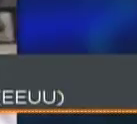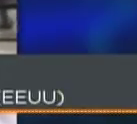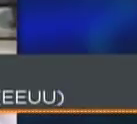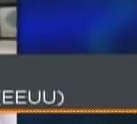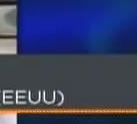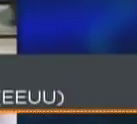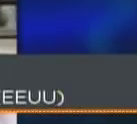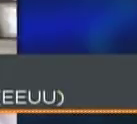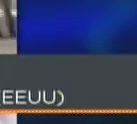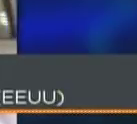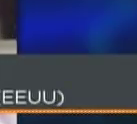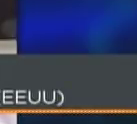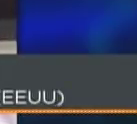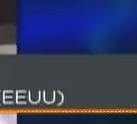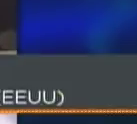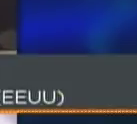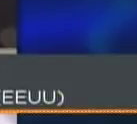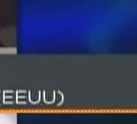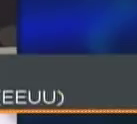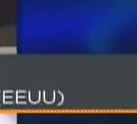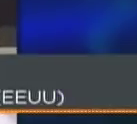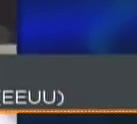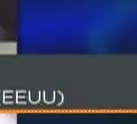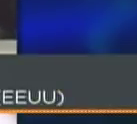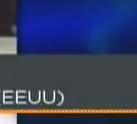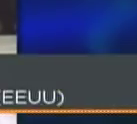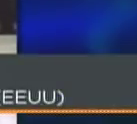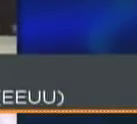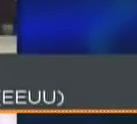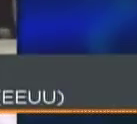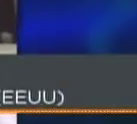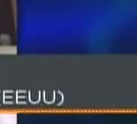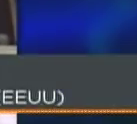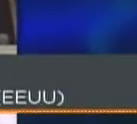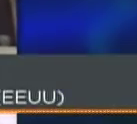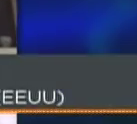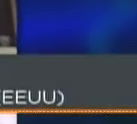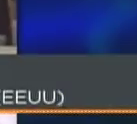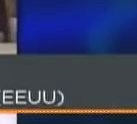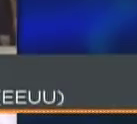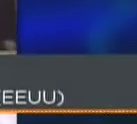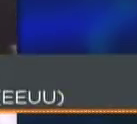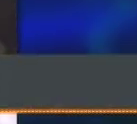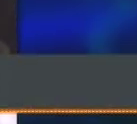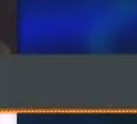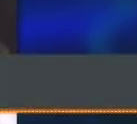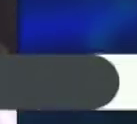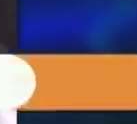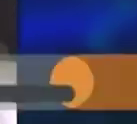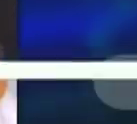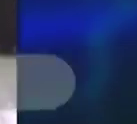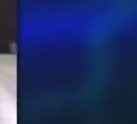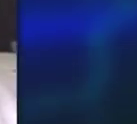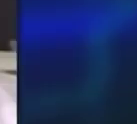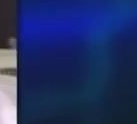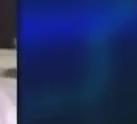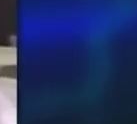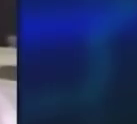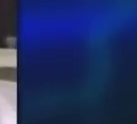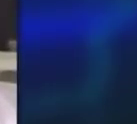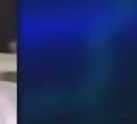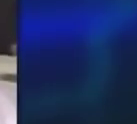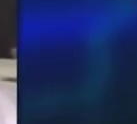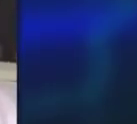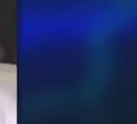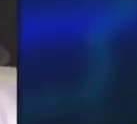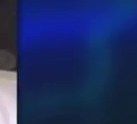lot of confusion here amongst the left about the nature of the Chavista revolution at the moment, where it's headed,